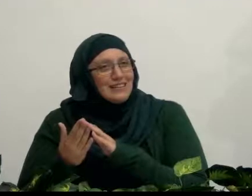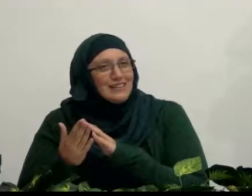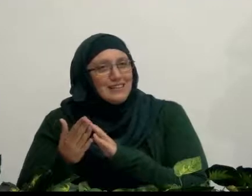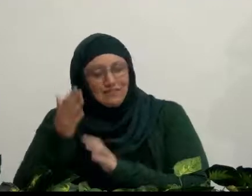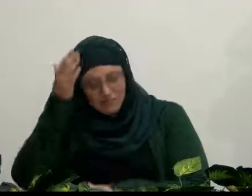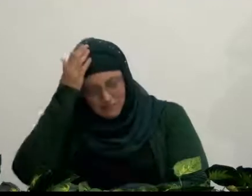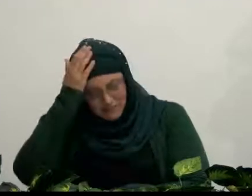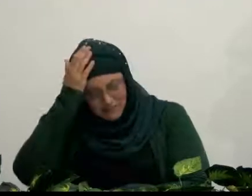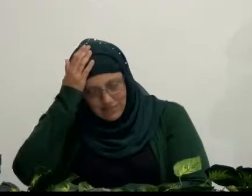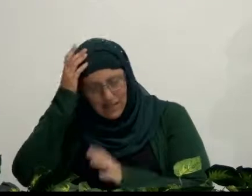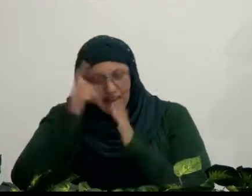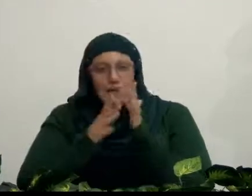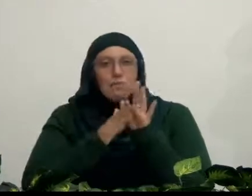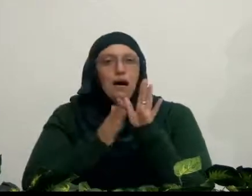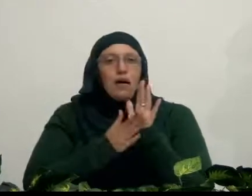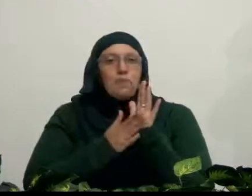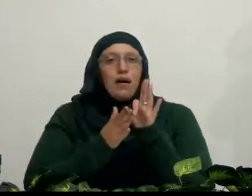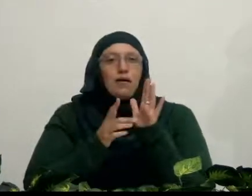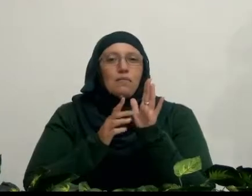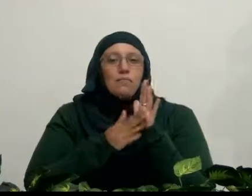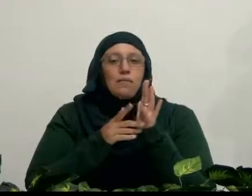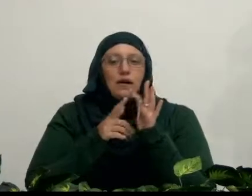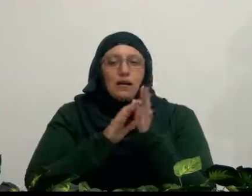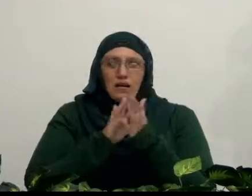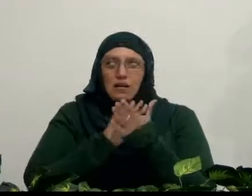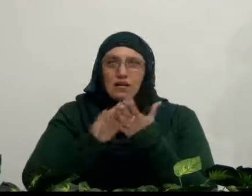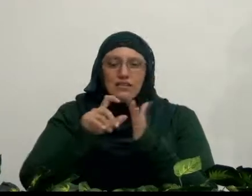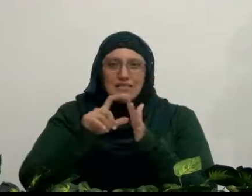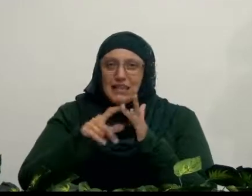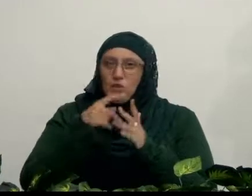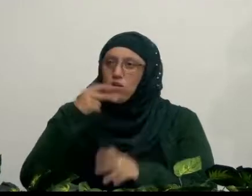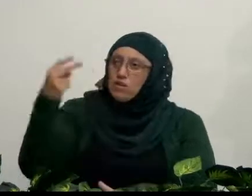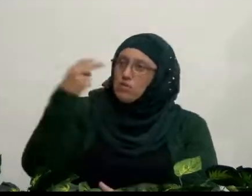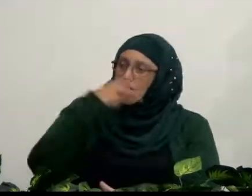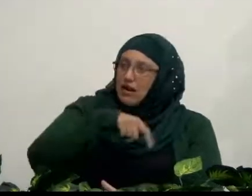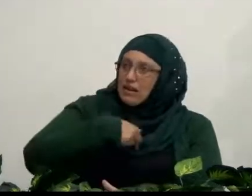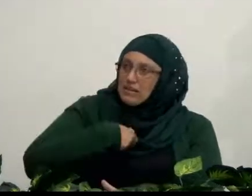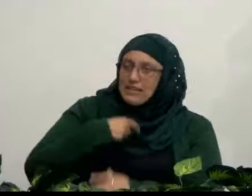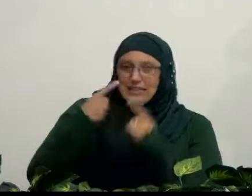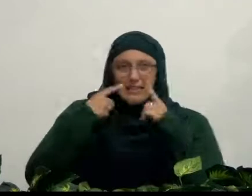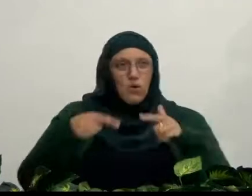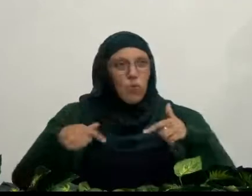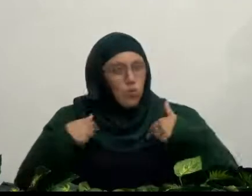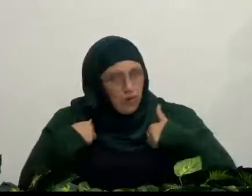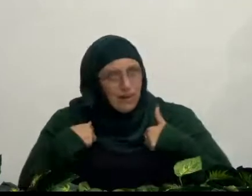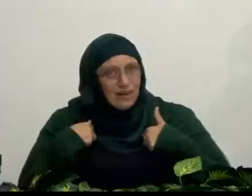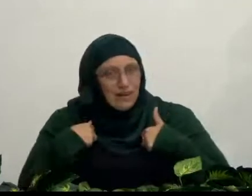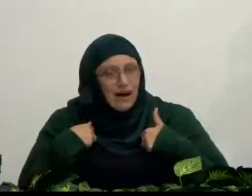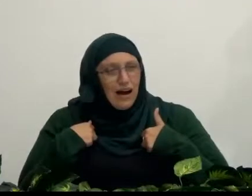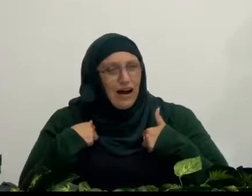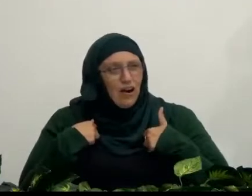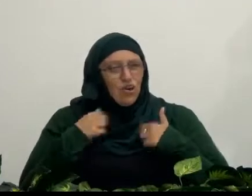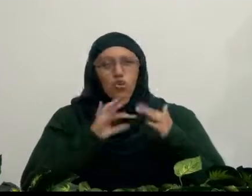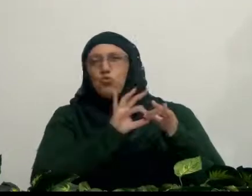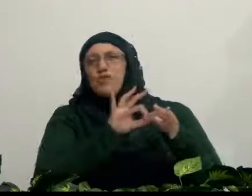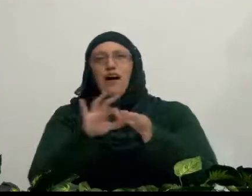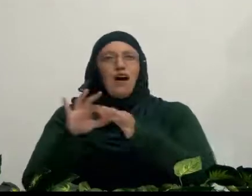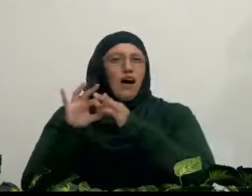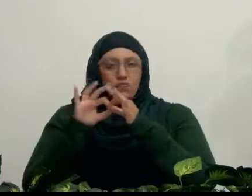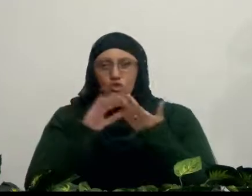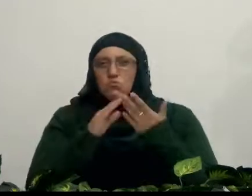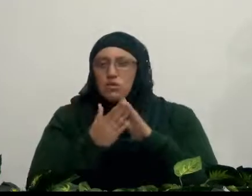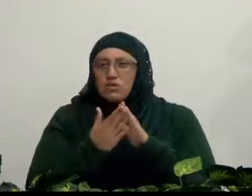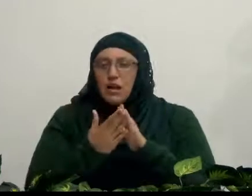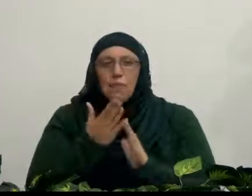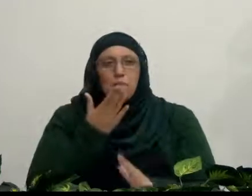will be pleased with us and see us as a united and uniting community. Wherever you are sitting, please put